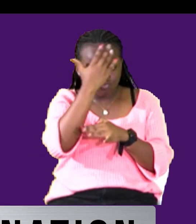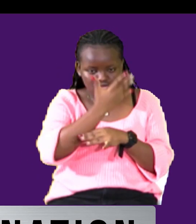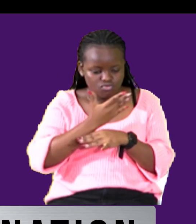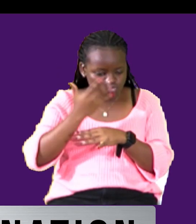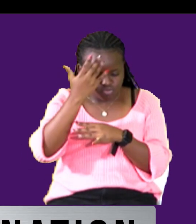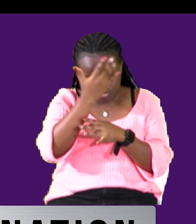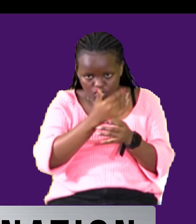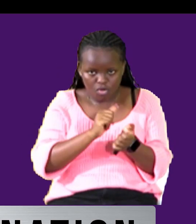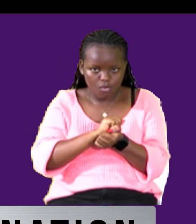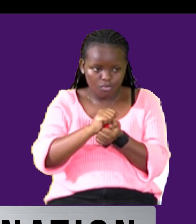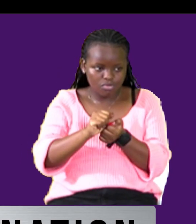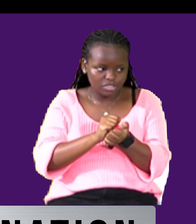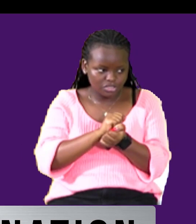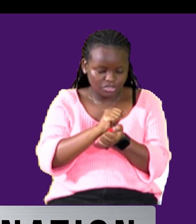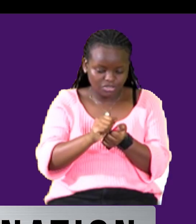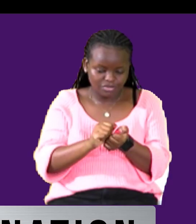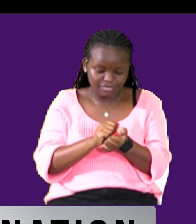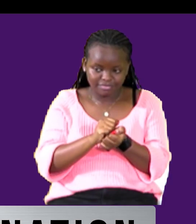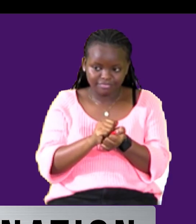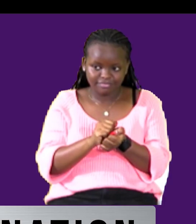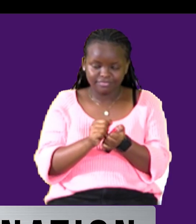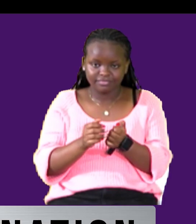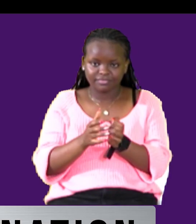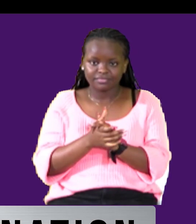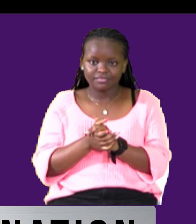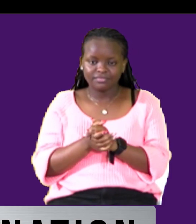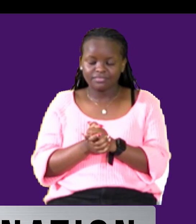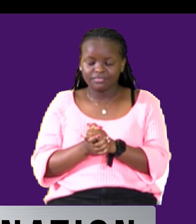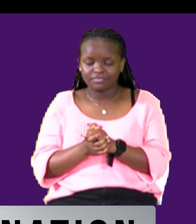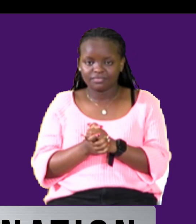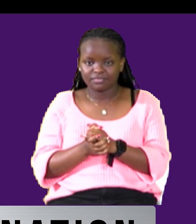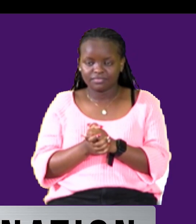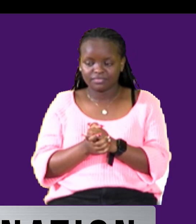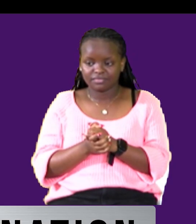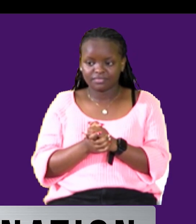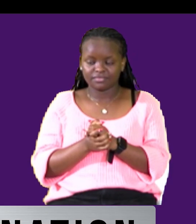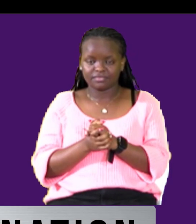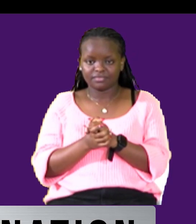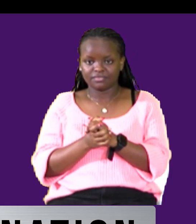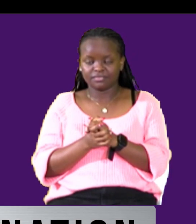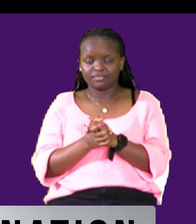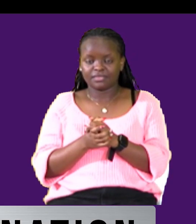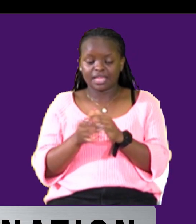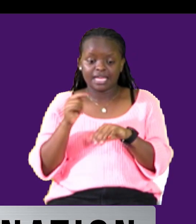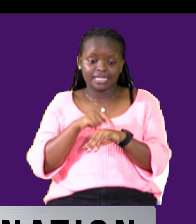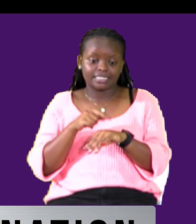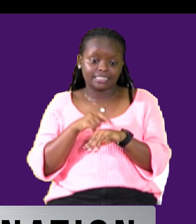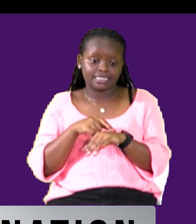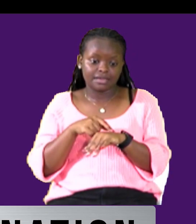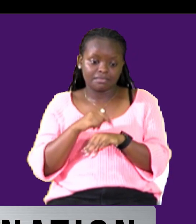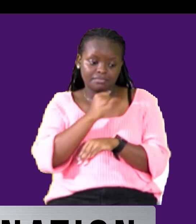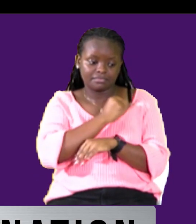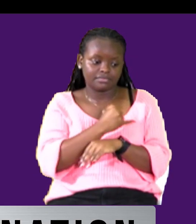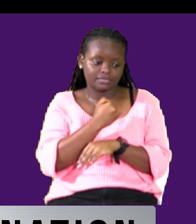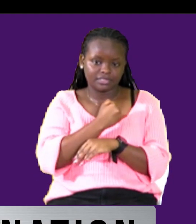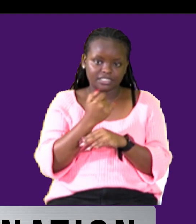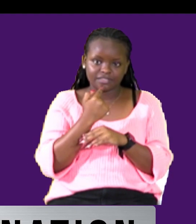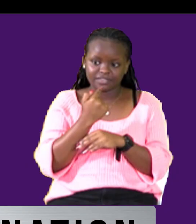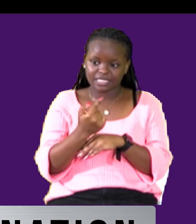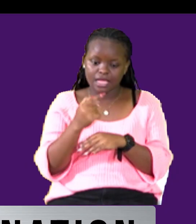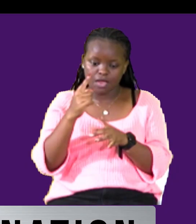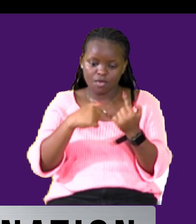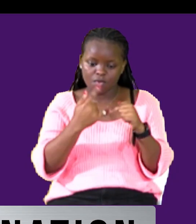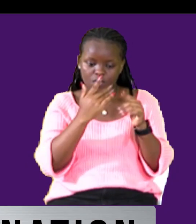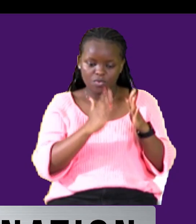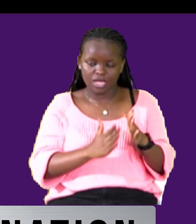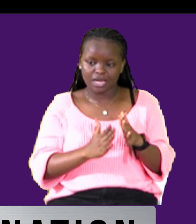what destroyed his face forever. Before you speak, he was there was a time Jeffrey said that the winner